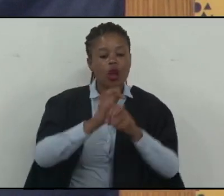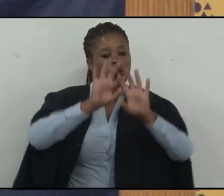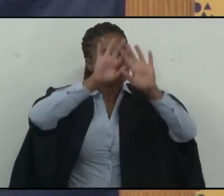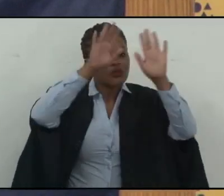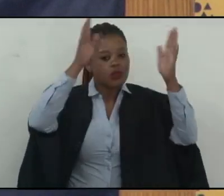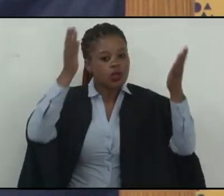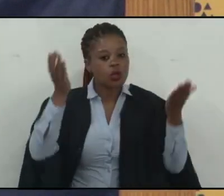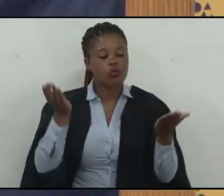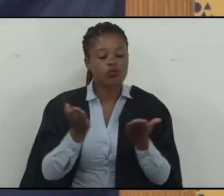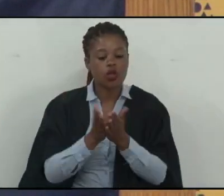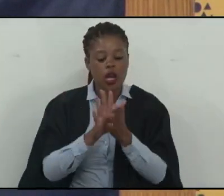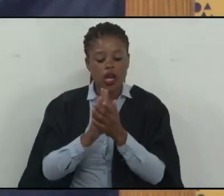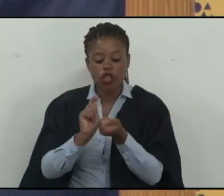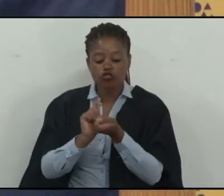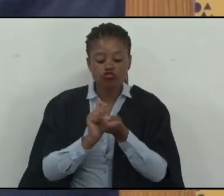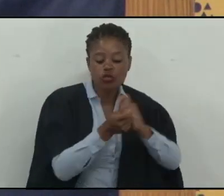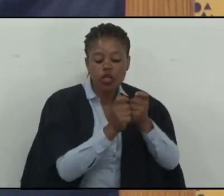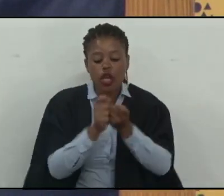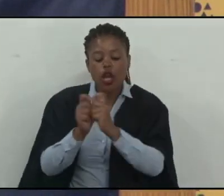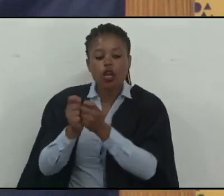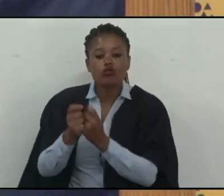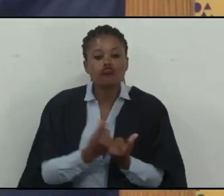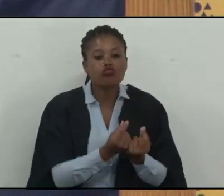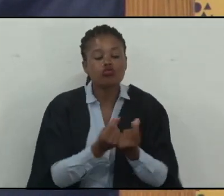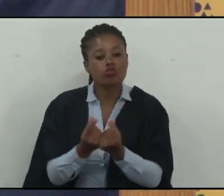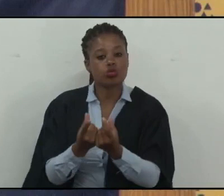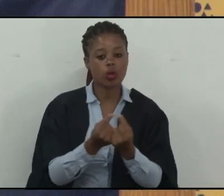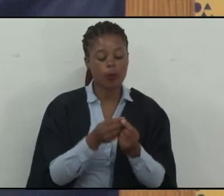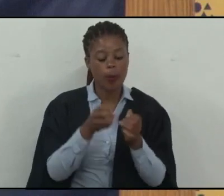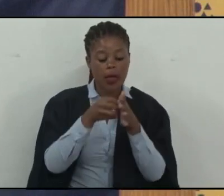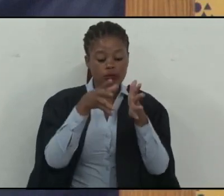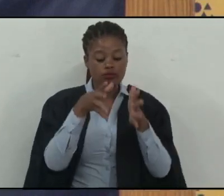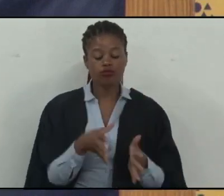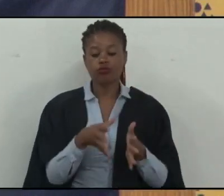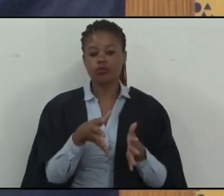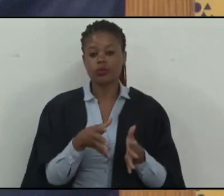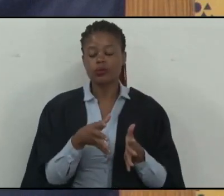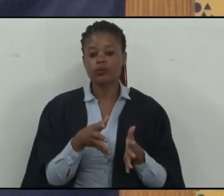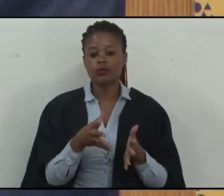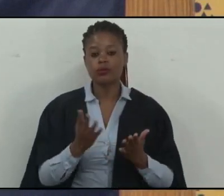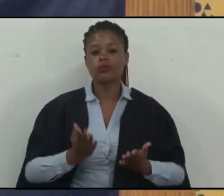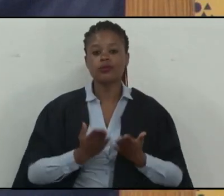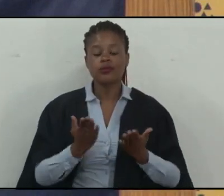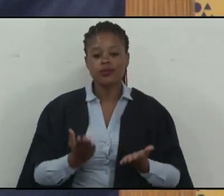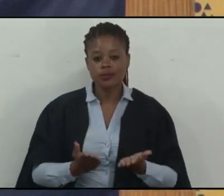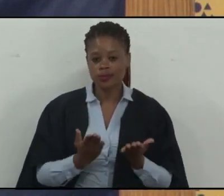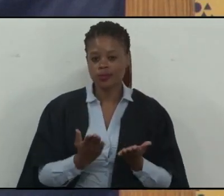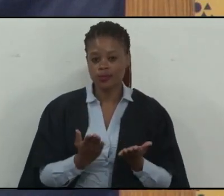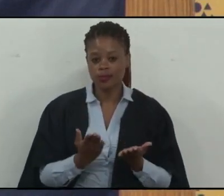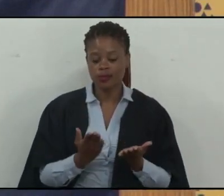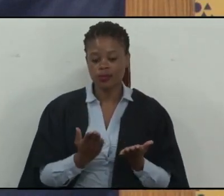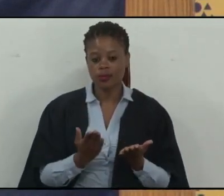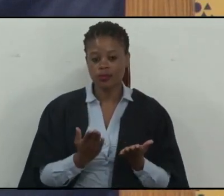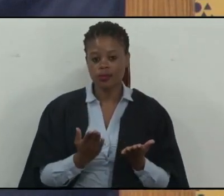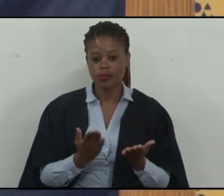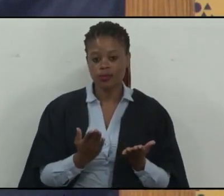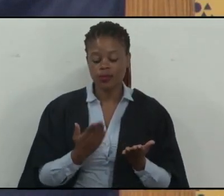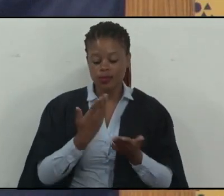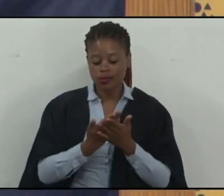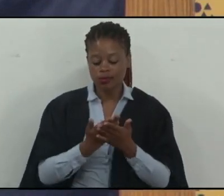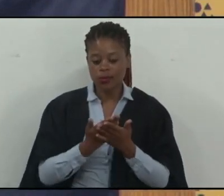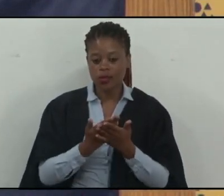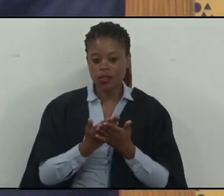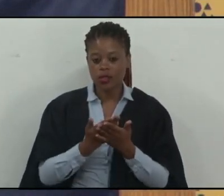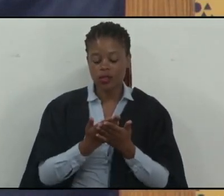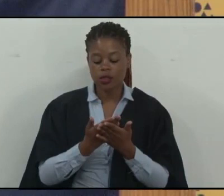globetrotters, and change makers. The students surveyed rated our university's